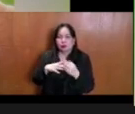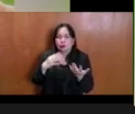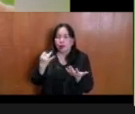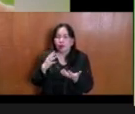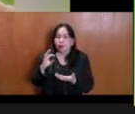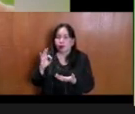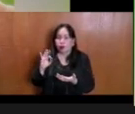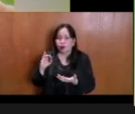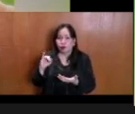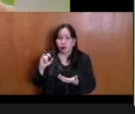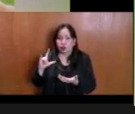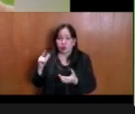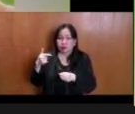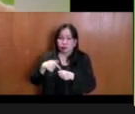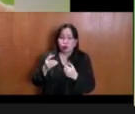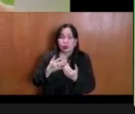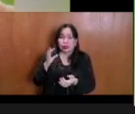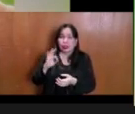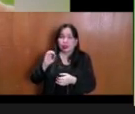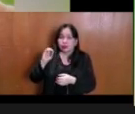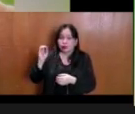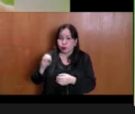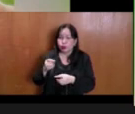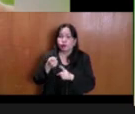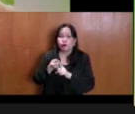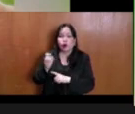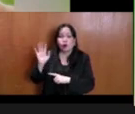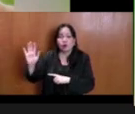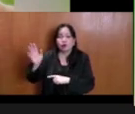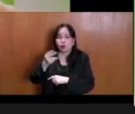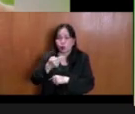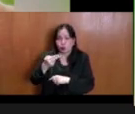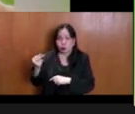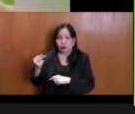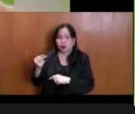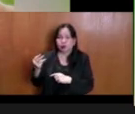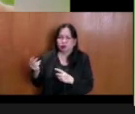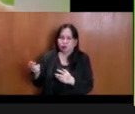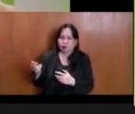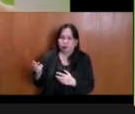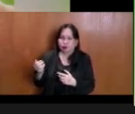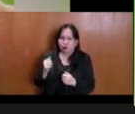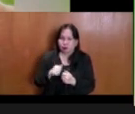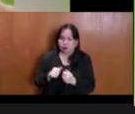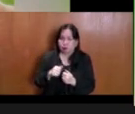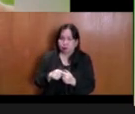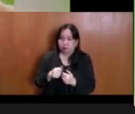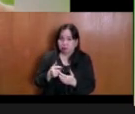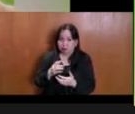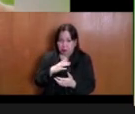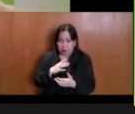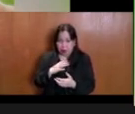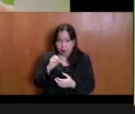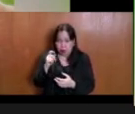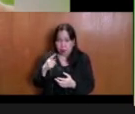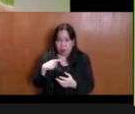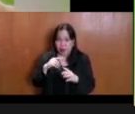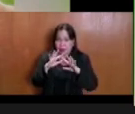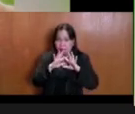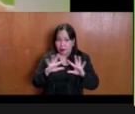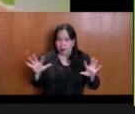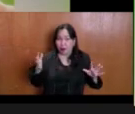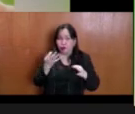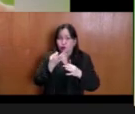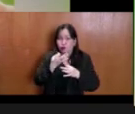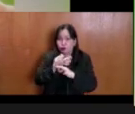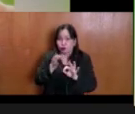Almost 99% of our coal supply comes from Indonesia. Well, it's better because we have ASEAN free trade